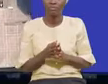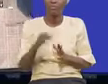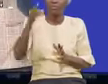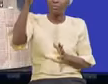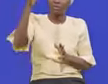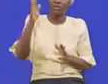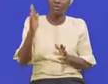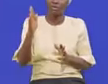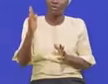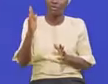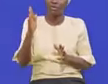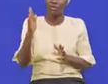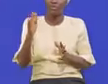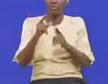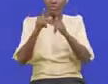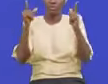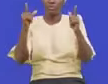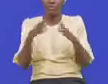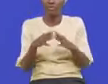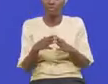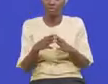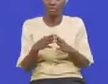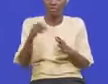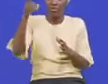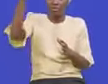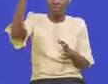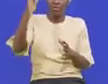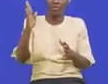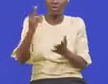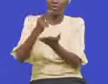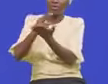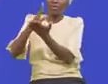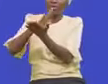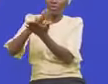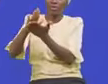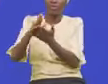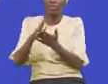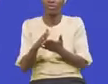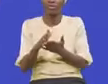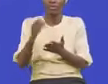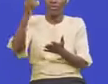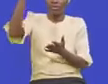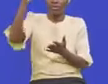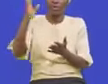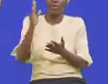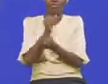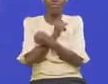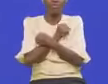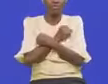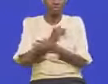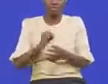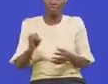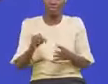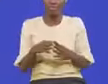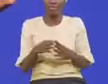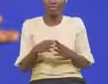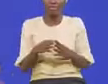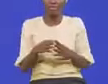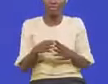dome. Mawu amegã, Mawu kɔkɔe, Mawu lɔlɔ̃tɔ,